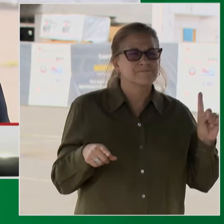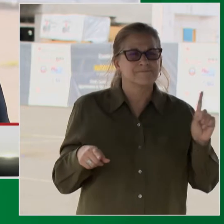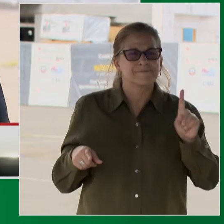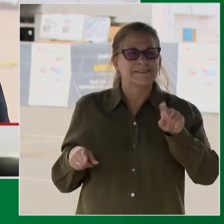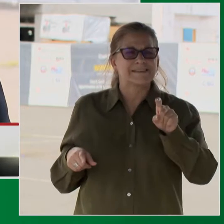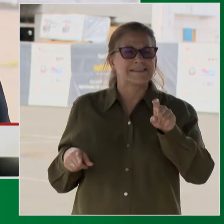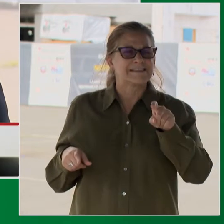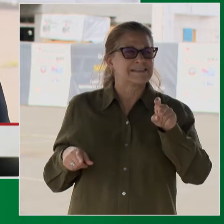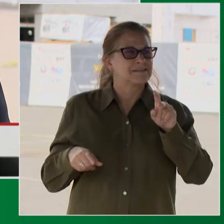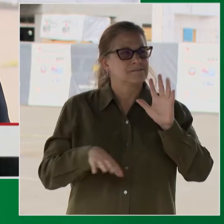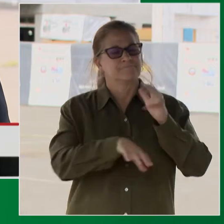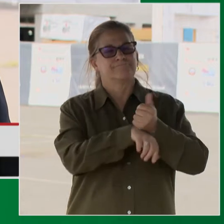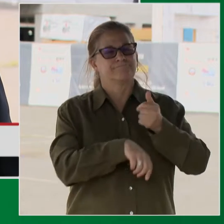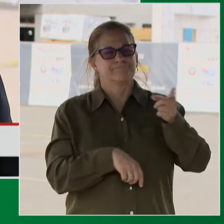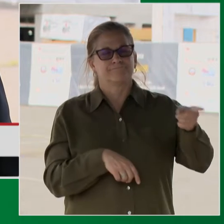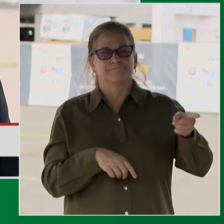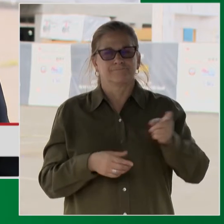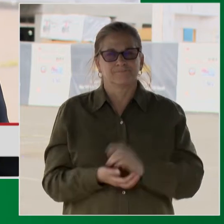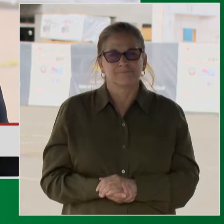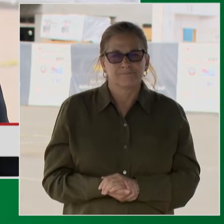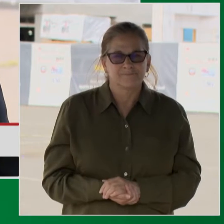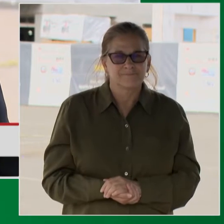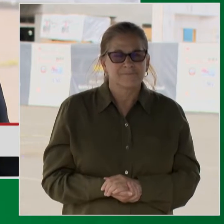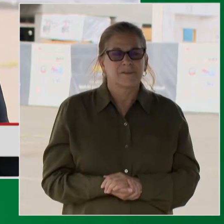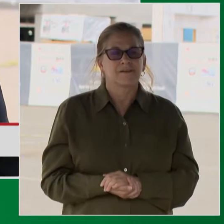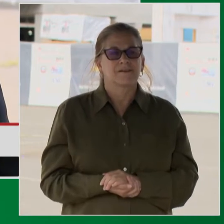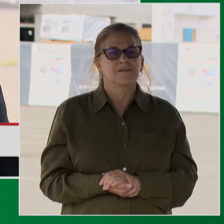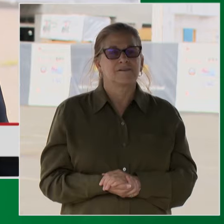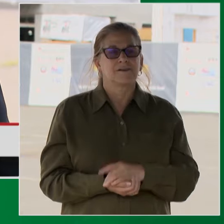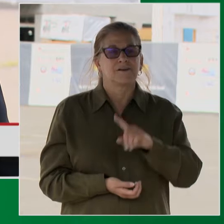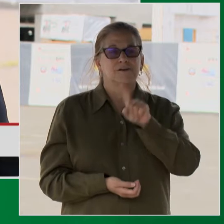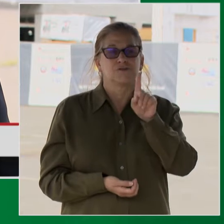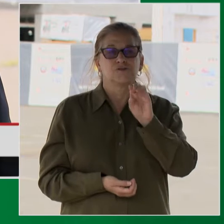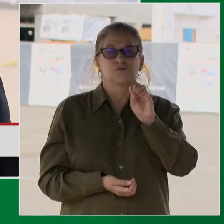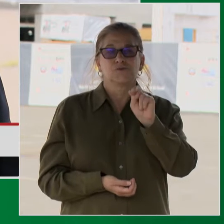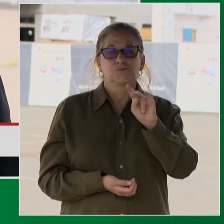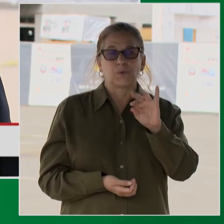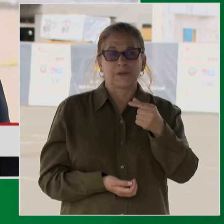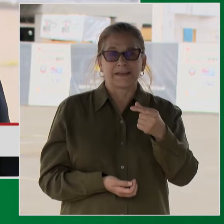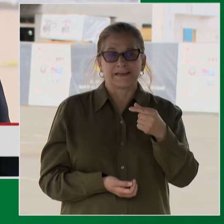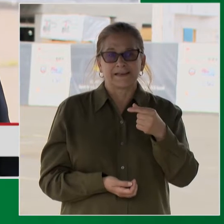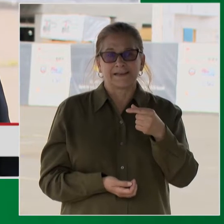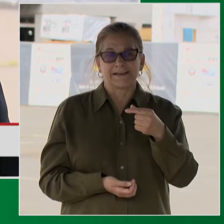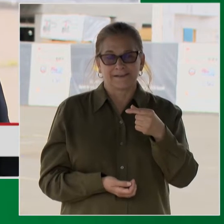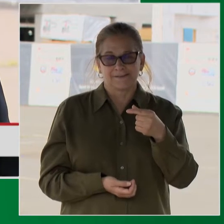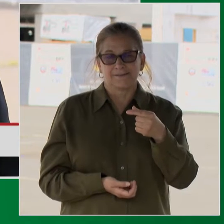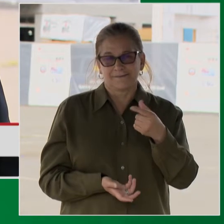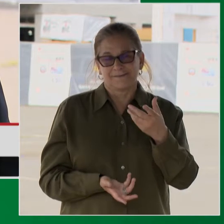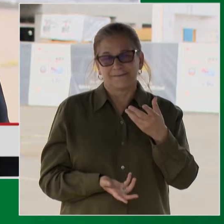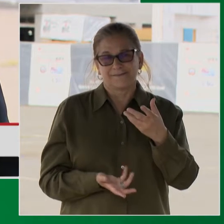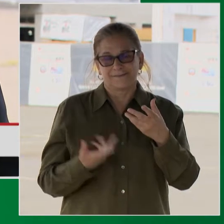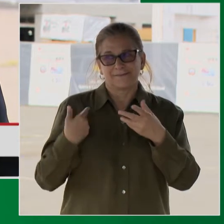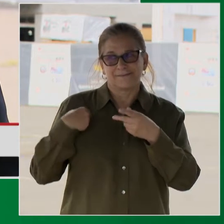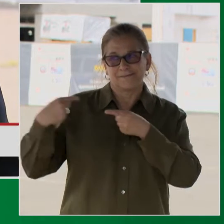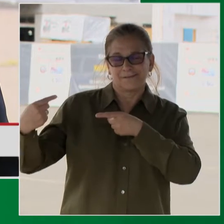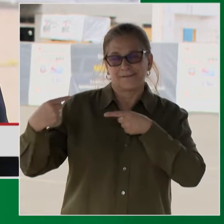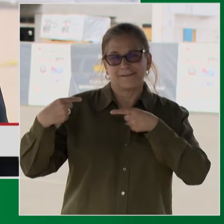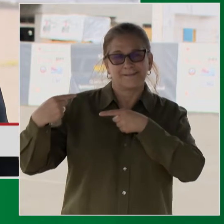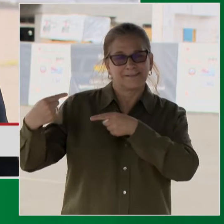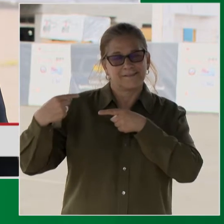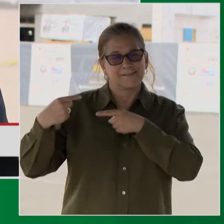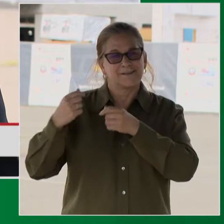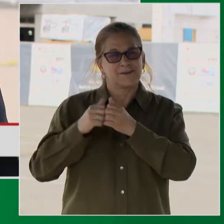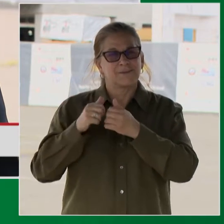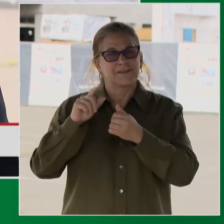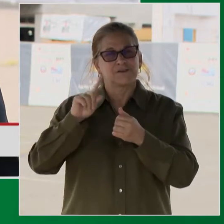went through a zoning process there, and that process actually was held up in appeals but we returned to the zoning commission. We're moving forward